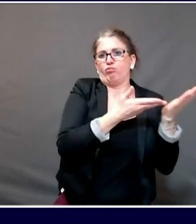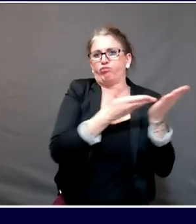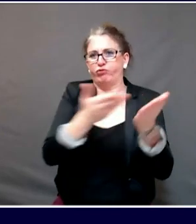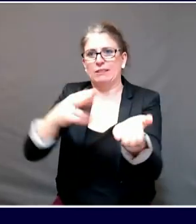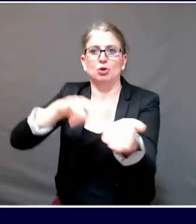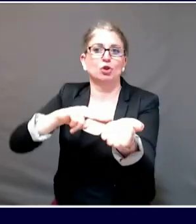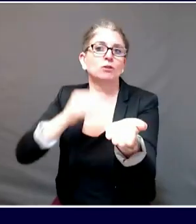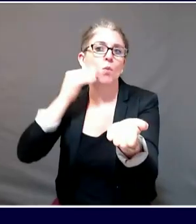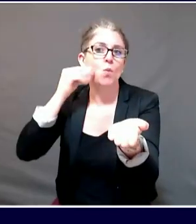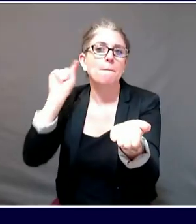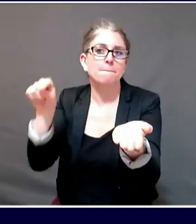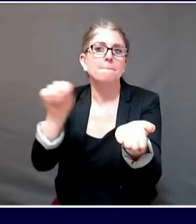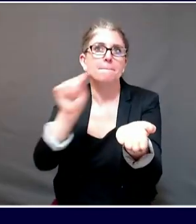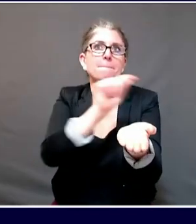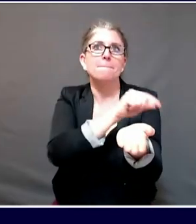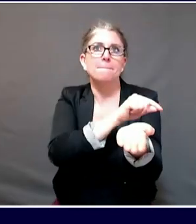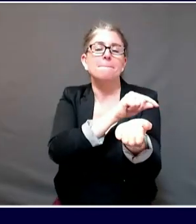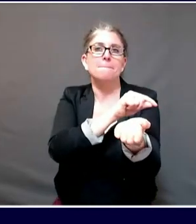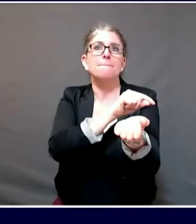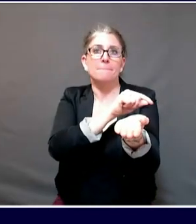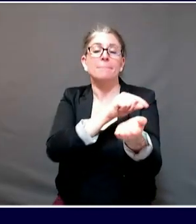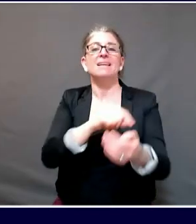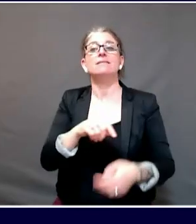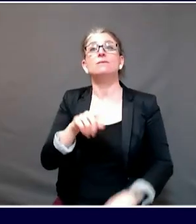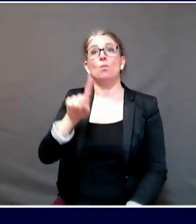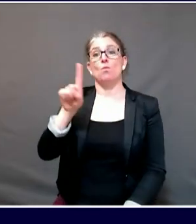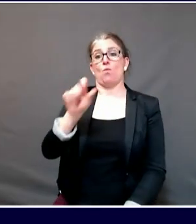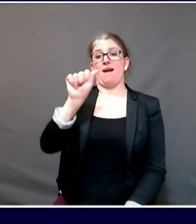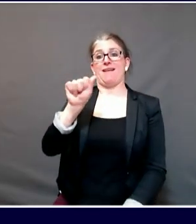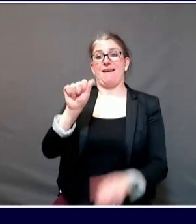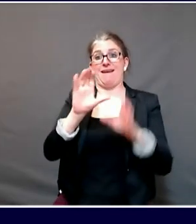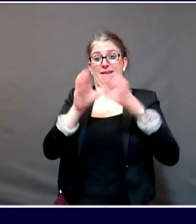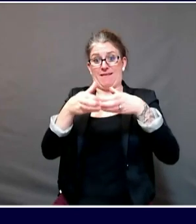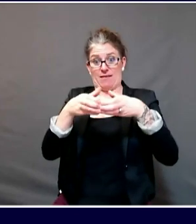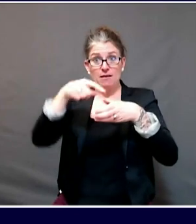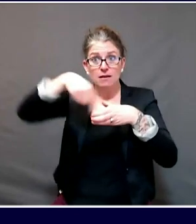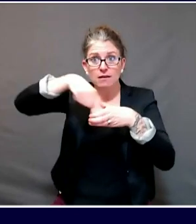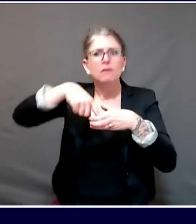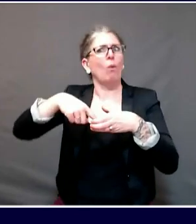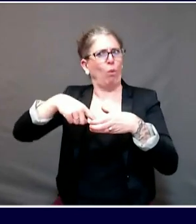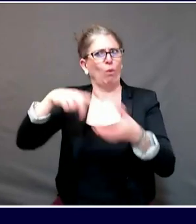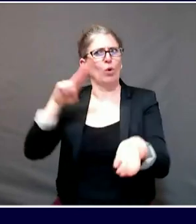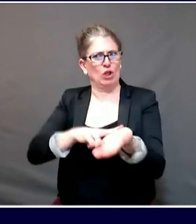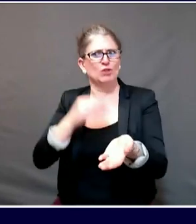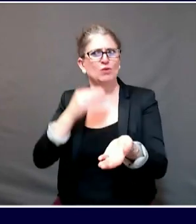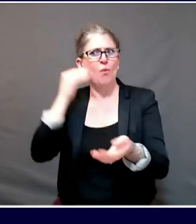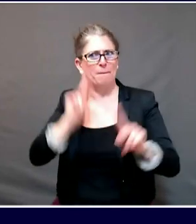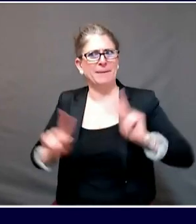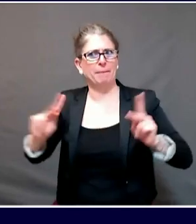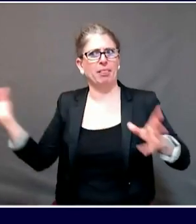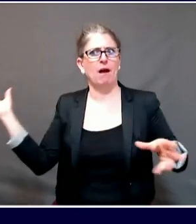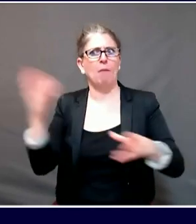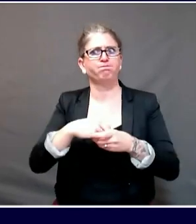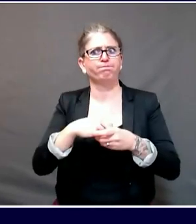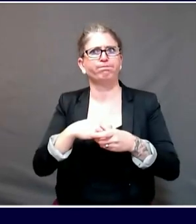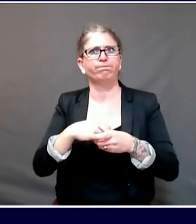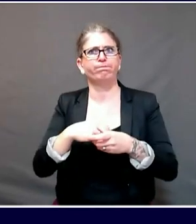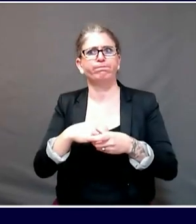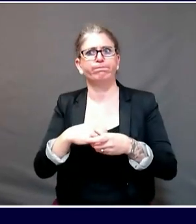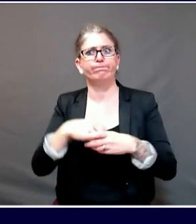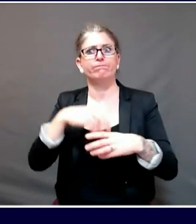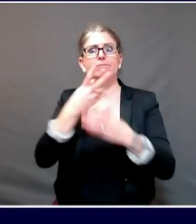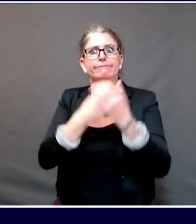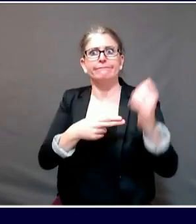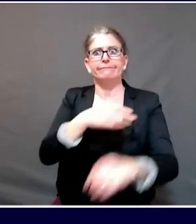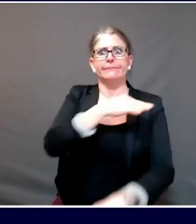cases and sadly deaths that have occurred in those facilities. Many months ago, many months ago, we began a planning